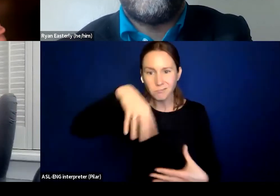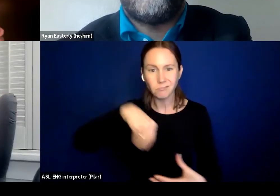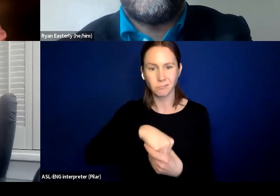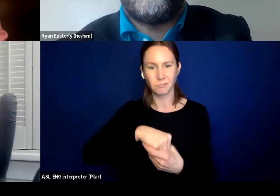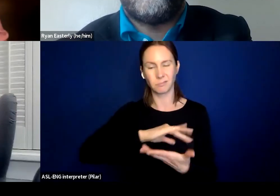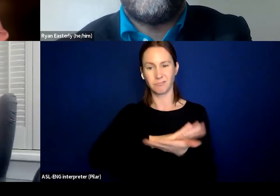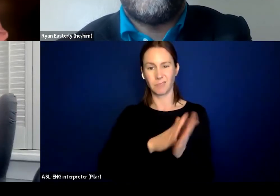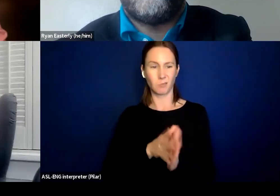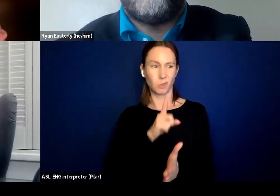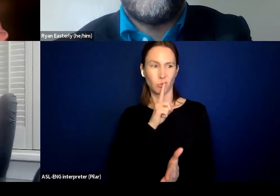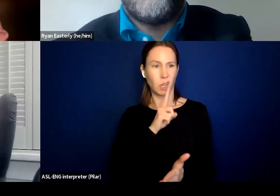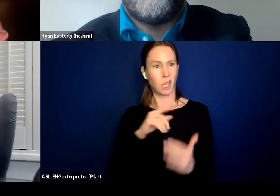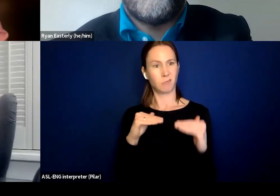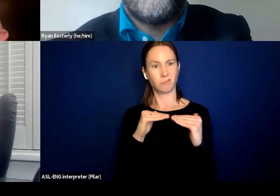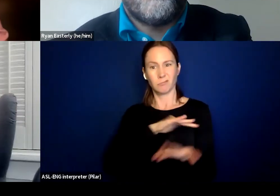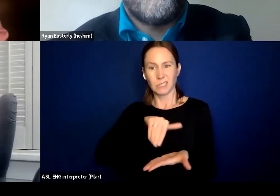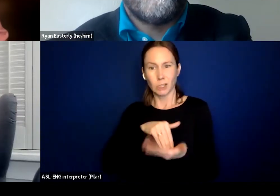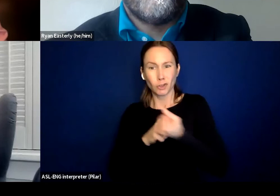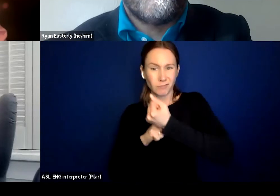heartbeat within our field.